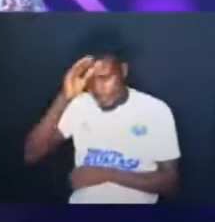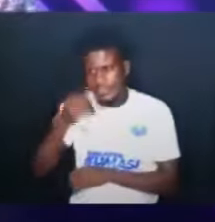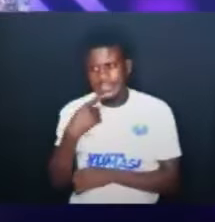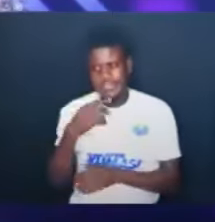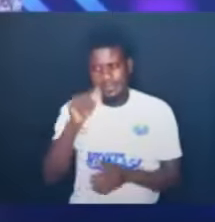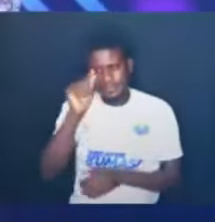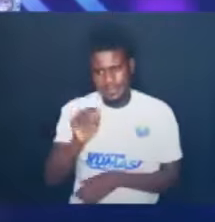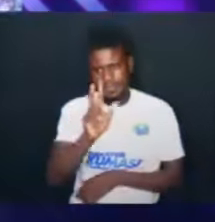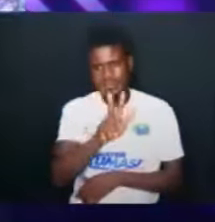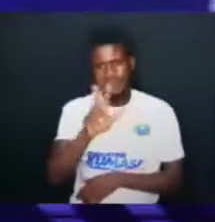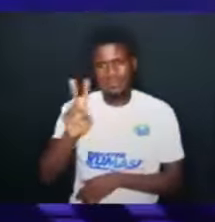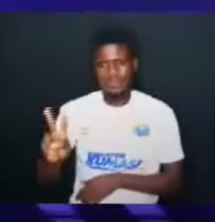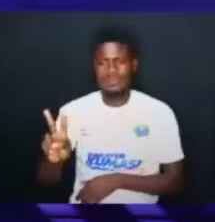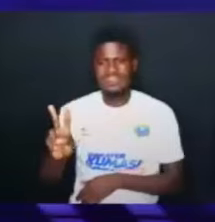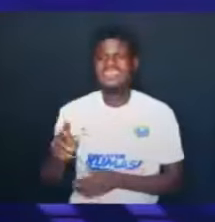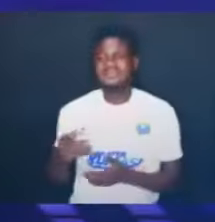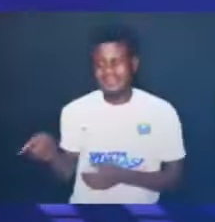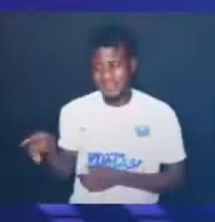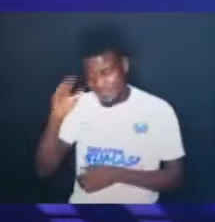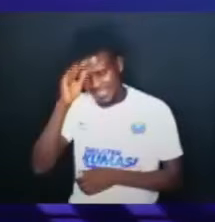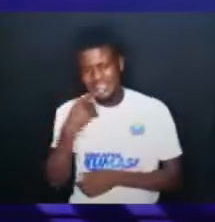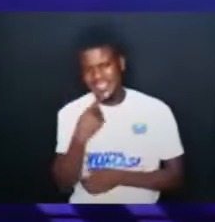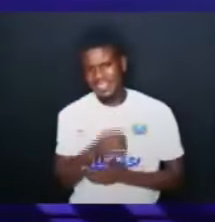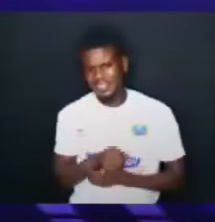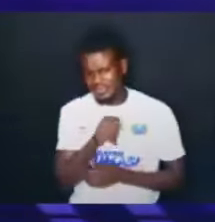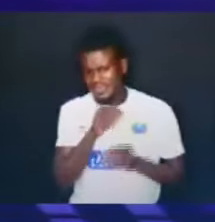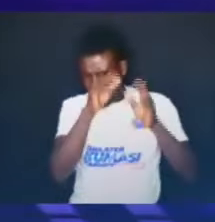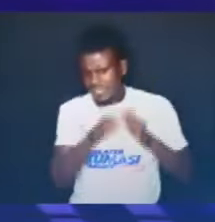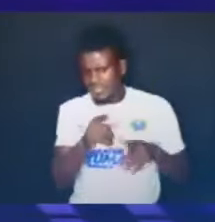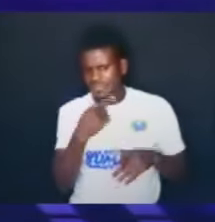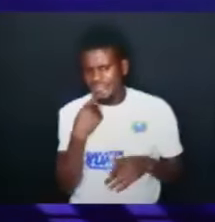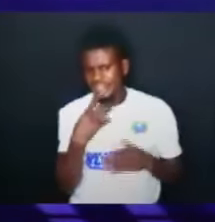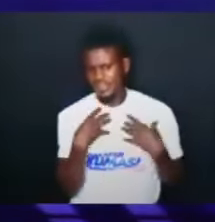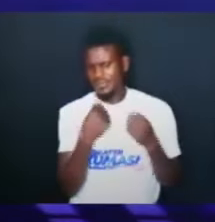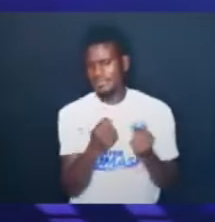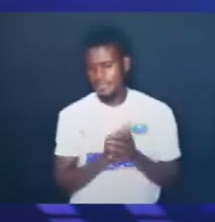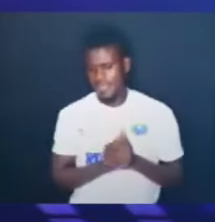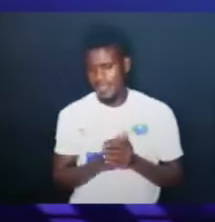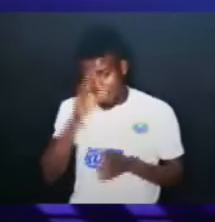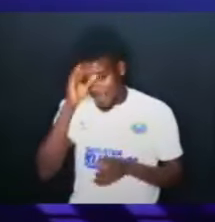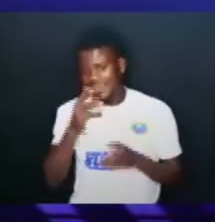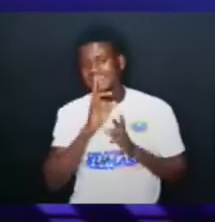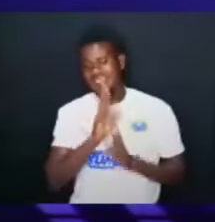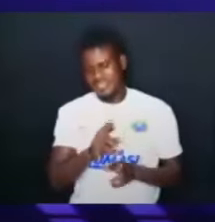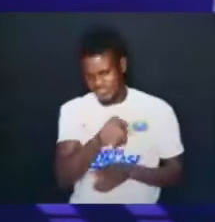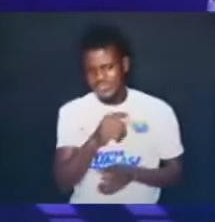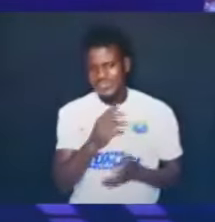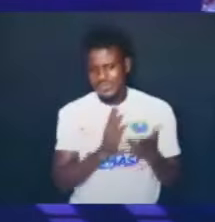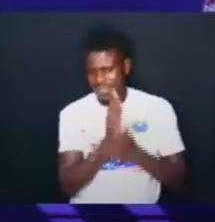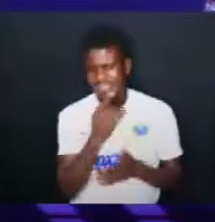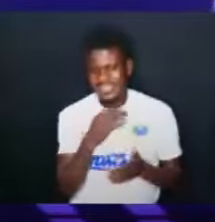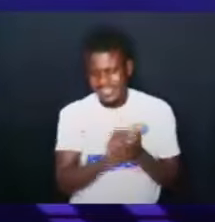32. Well said, teacher, the man replied. You are right in saying that God is